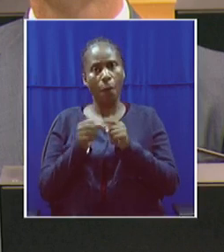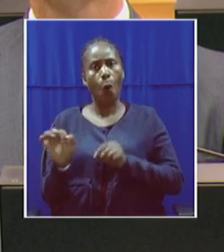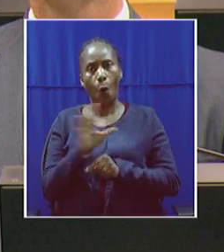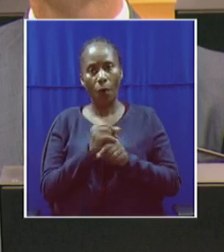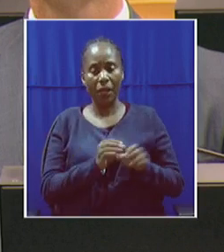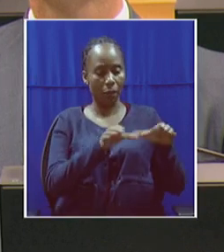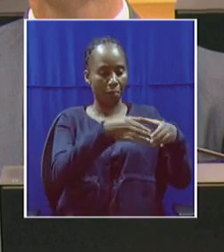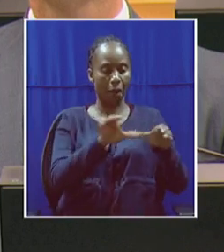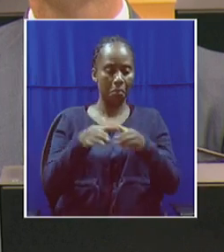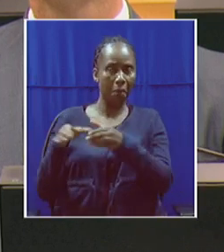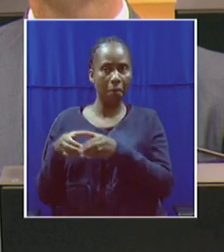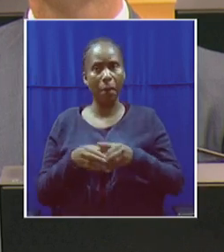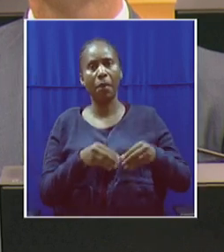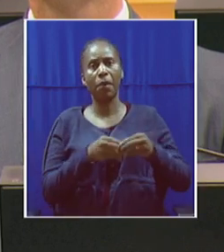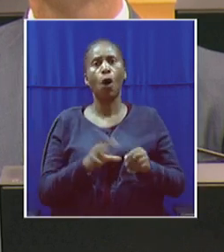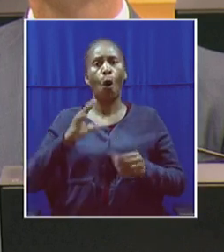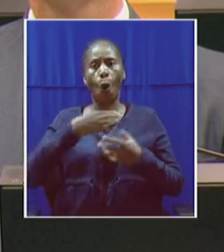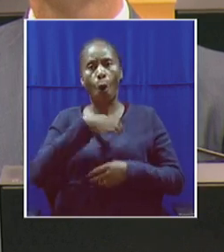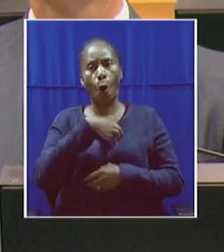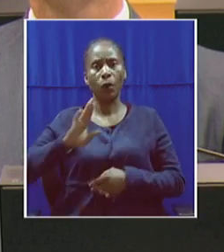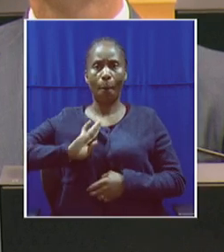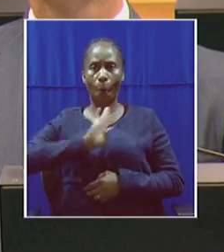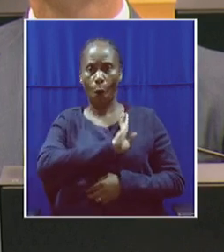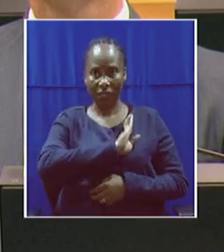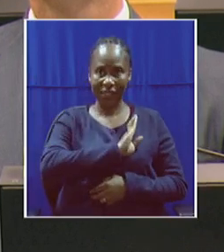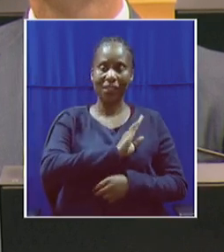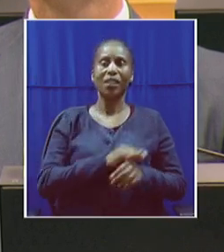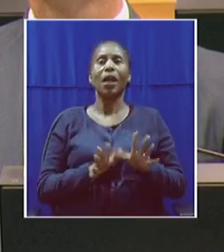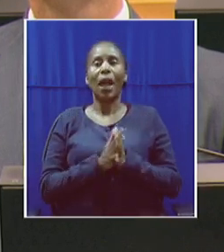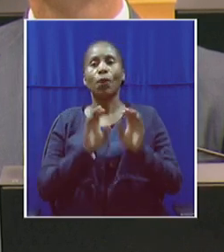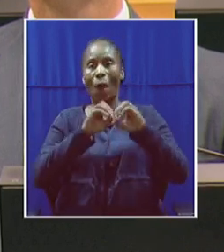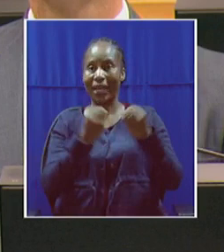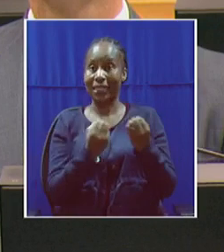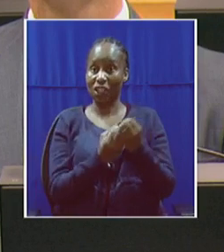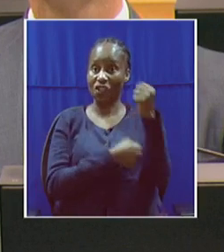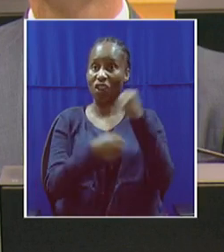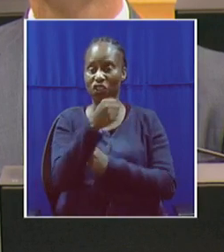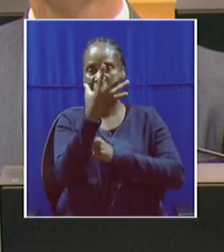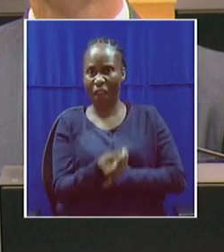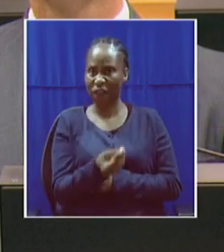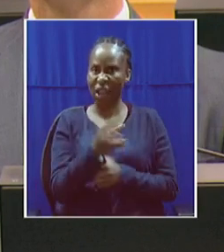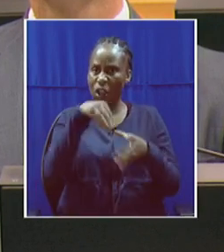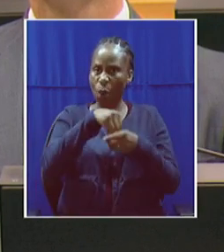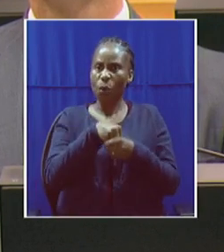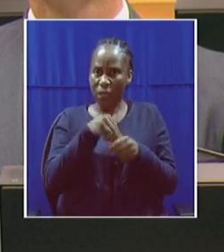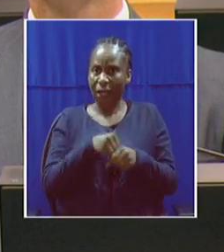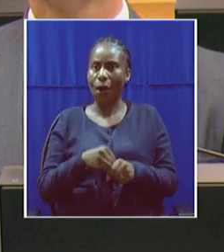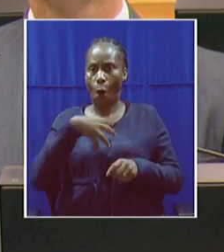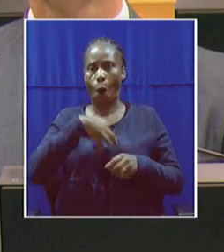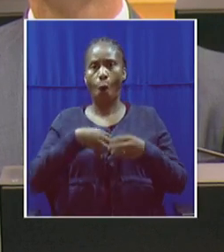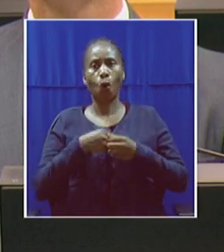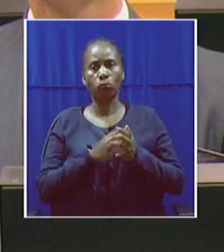have their own boards and their own organizational structures incurring massive costs will you commit to merging and